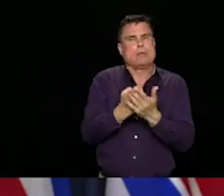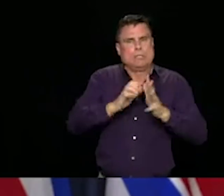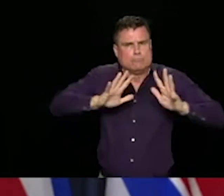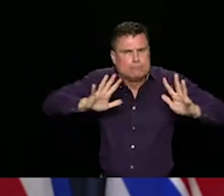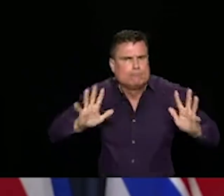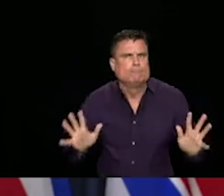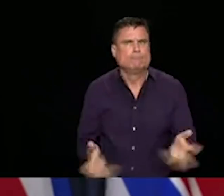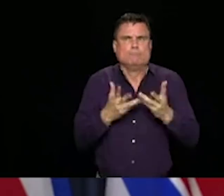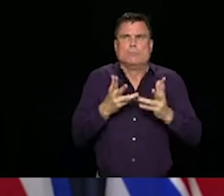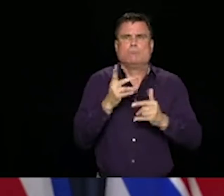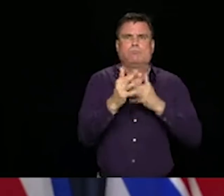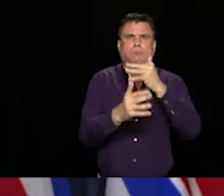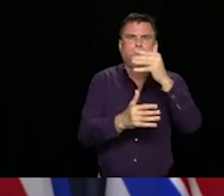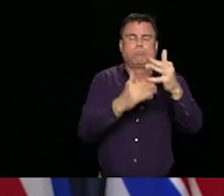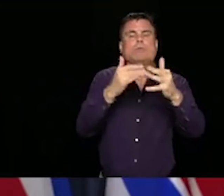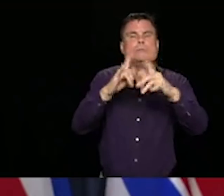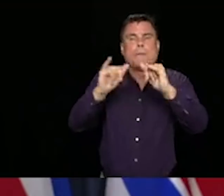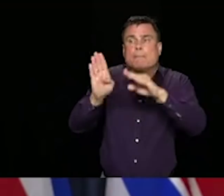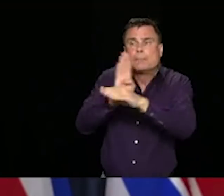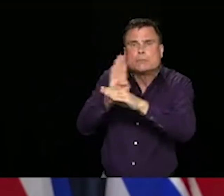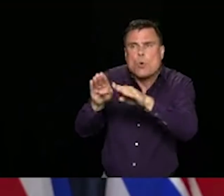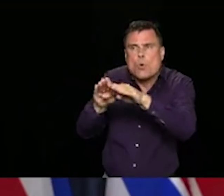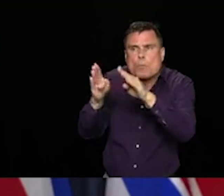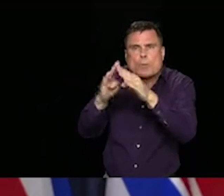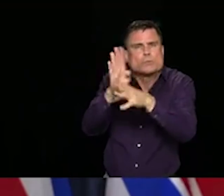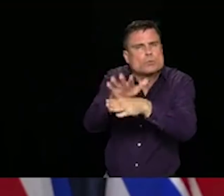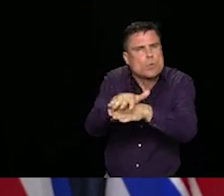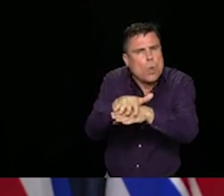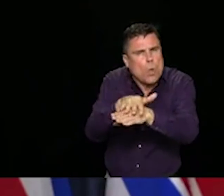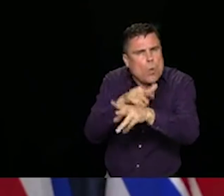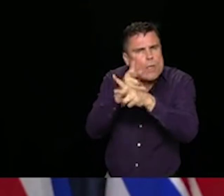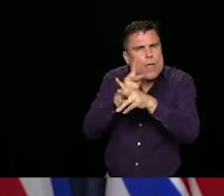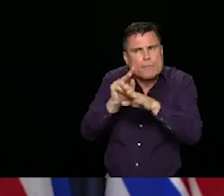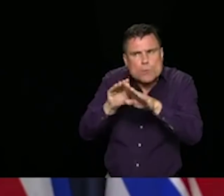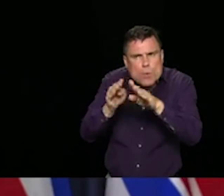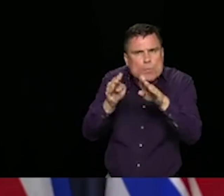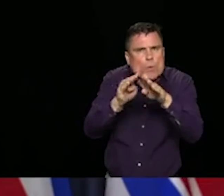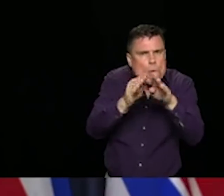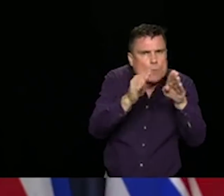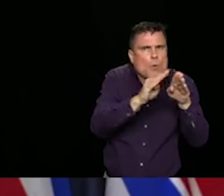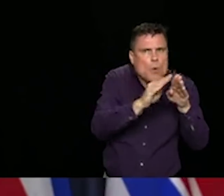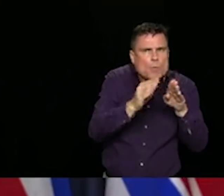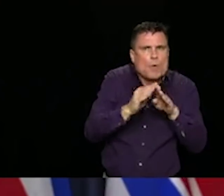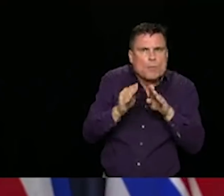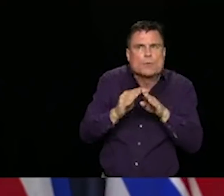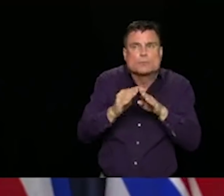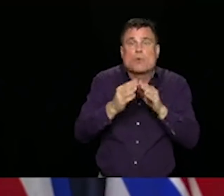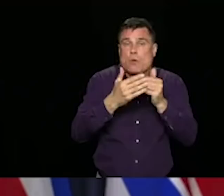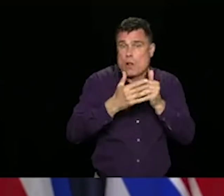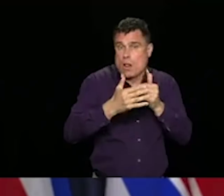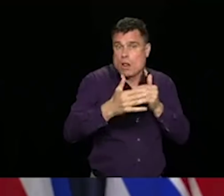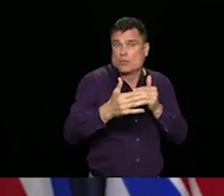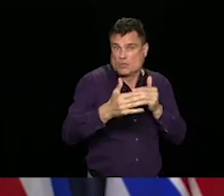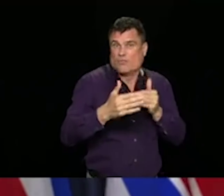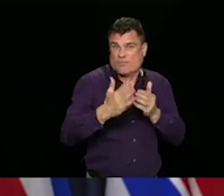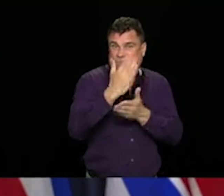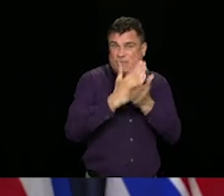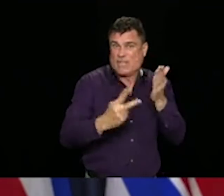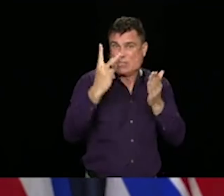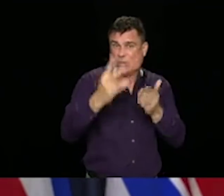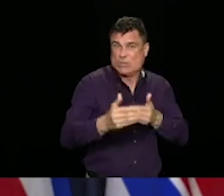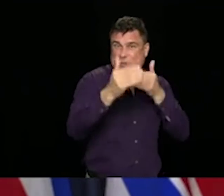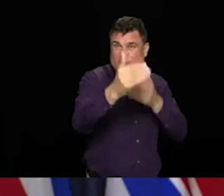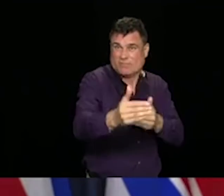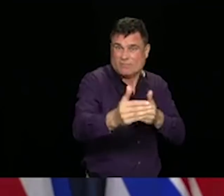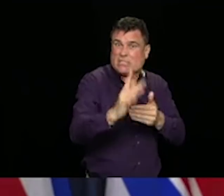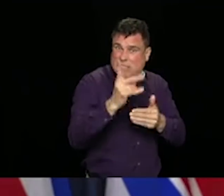of phase 2, it's up to each of one of us on how we proceed. For some, our comfort zone includes getting a